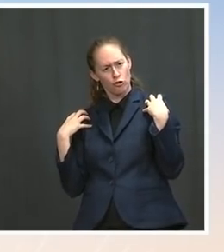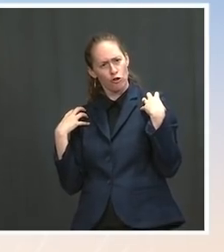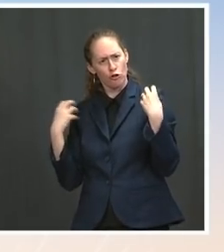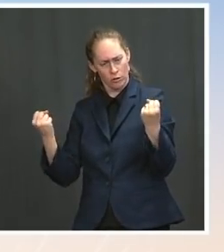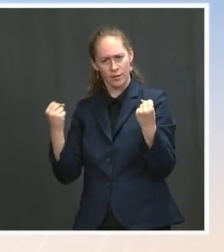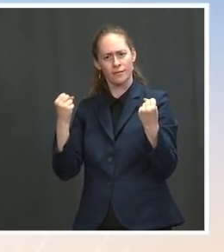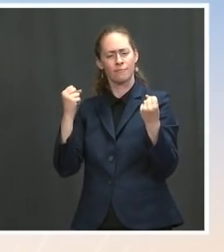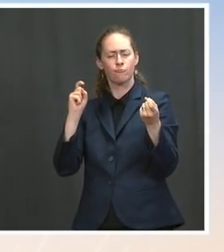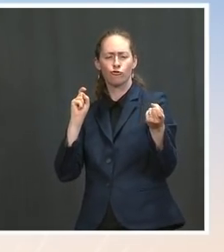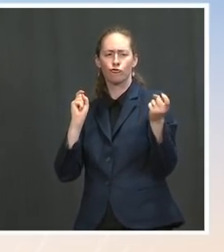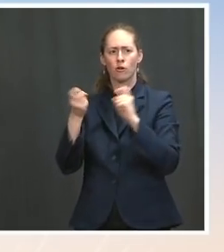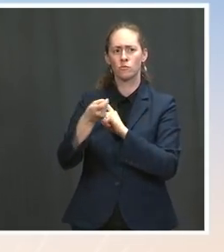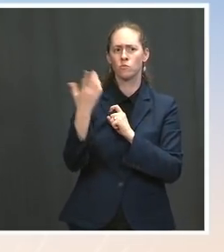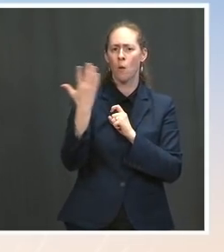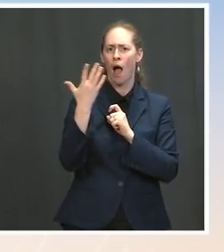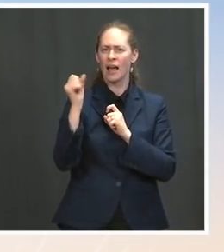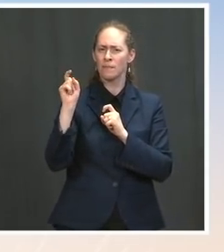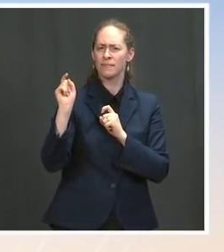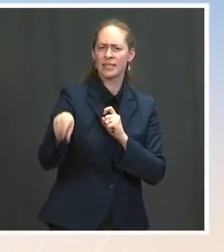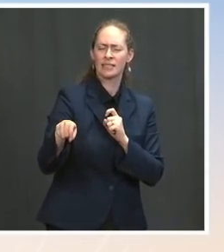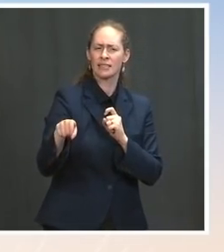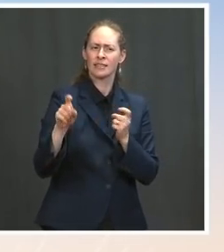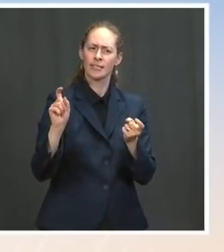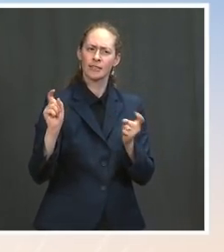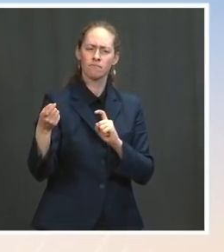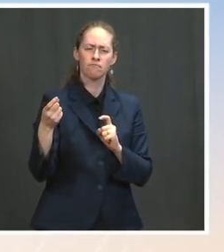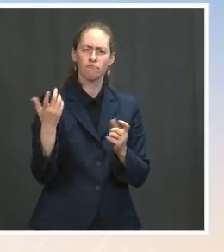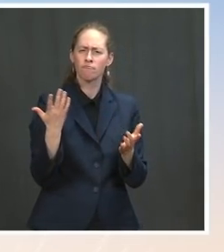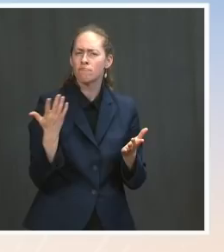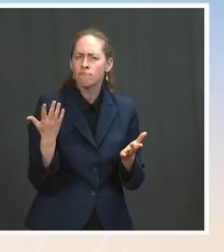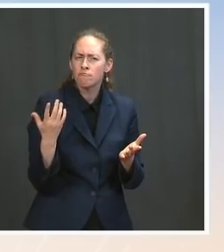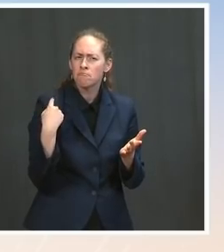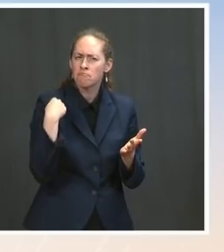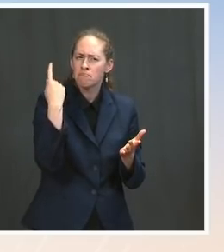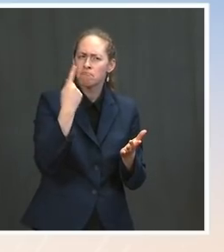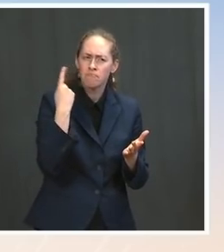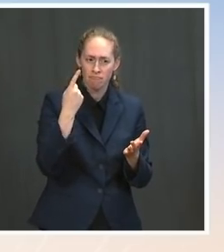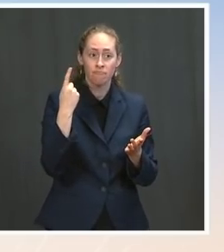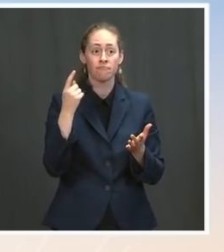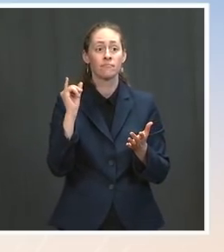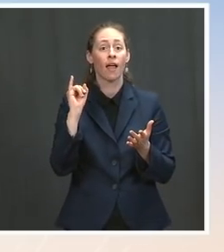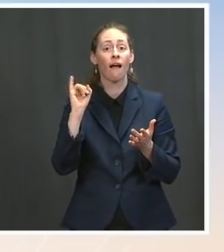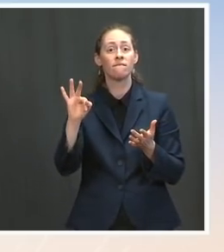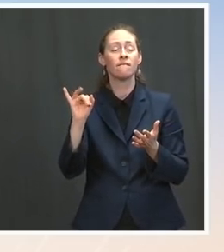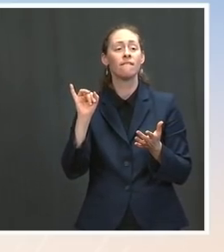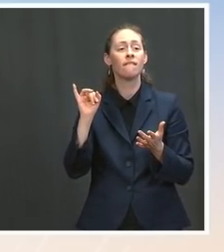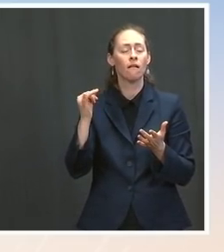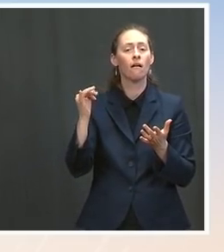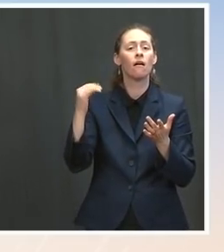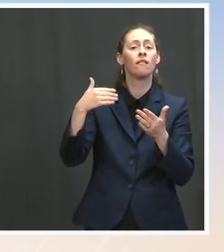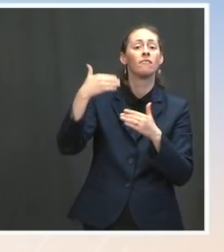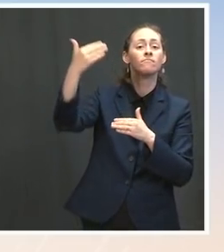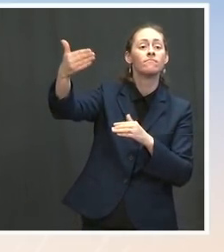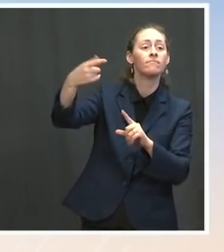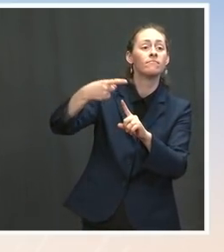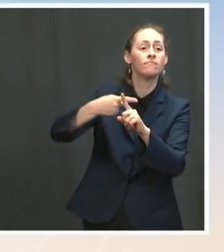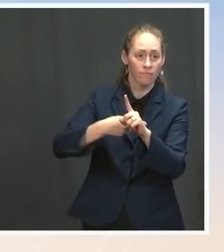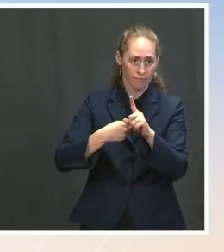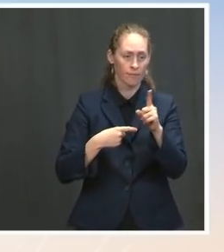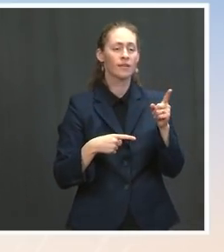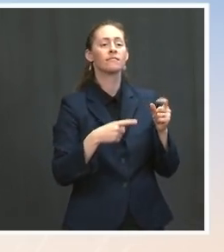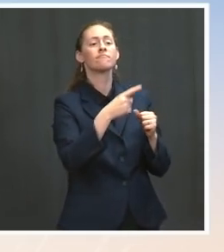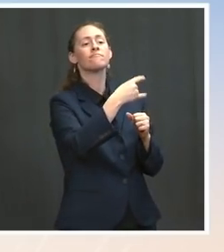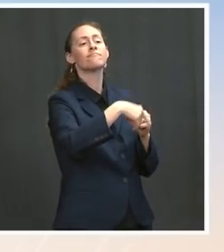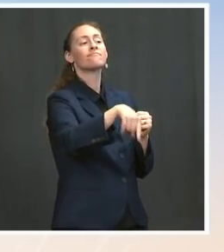just want to be very sure that you're saying that should that outcome repeat itself later this month, if the Senate takes up voting rights, more than 50 lawmakers vote